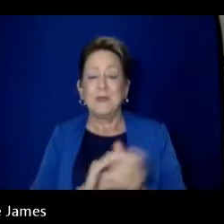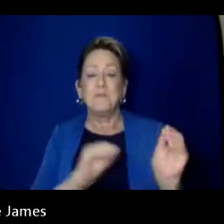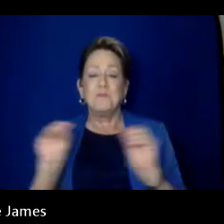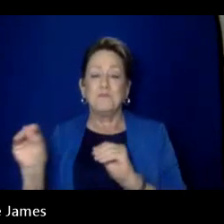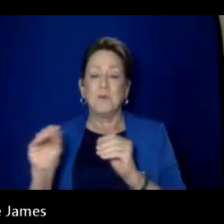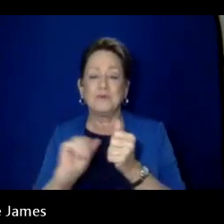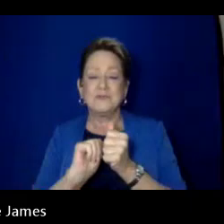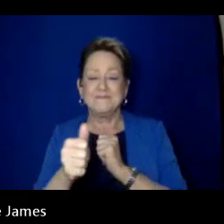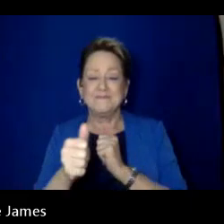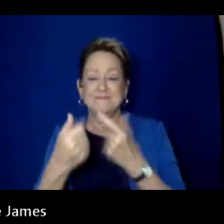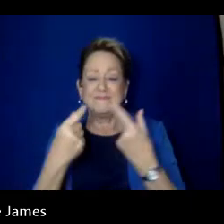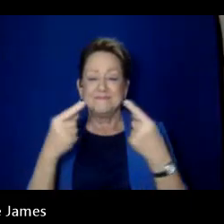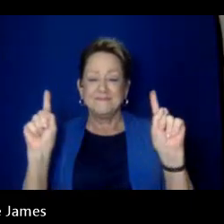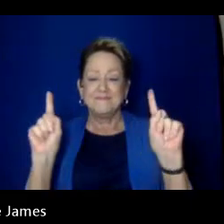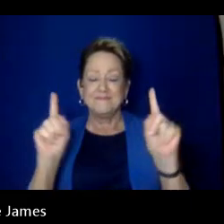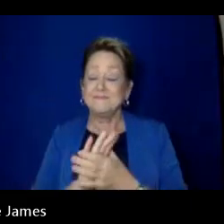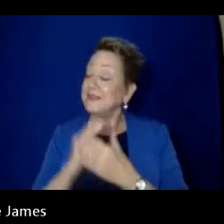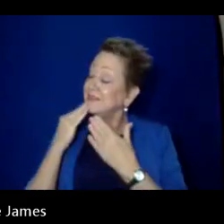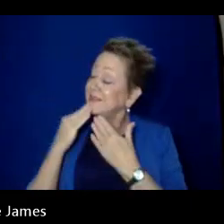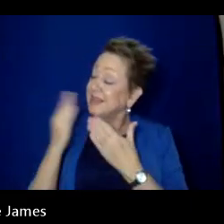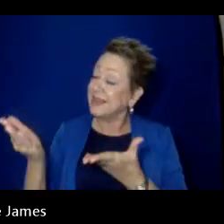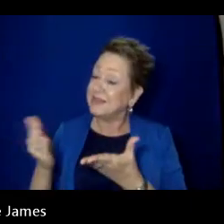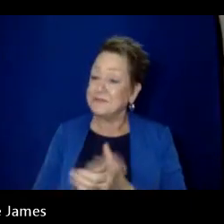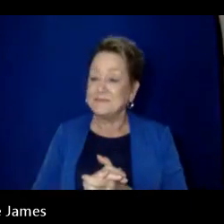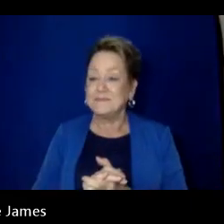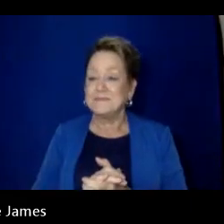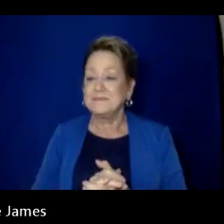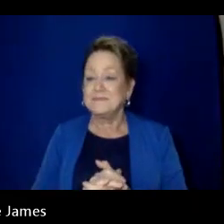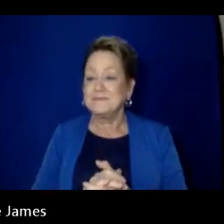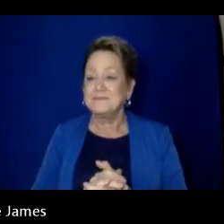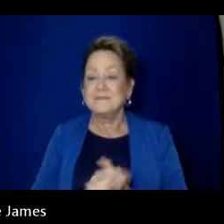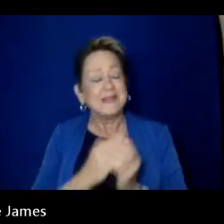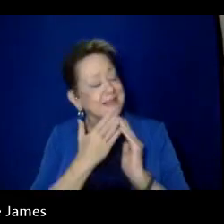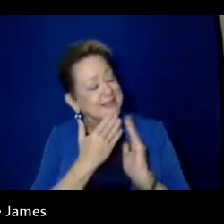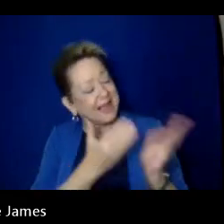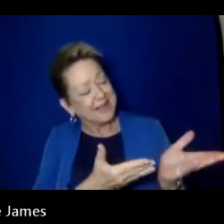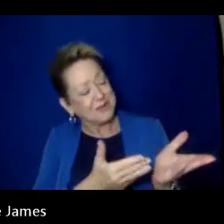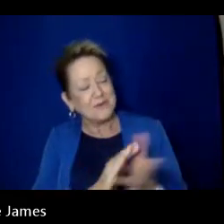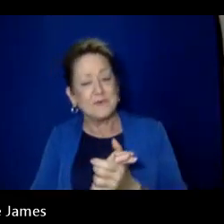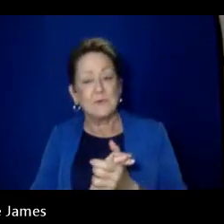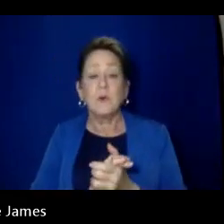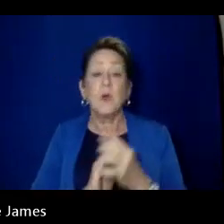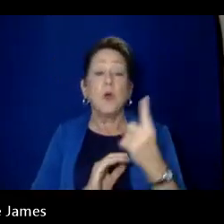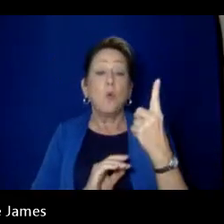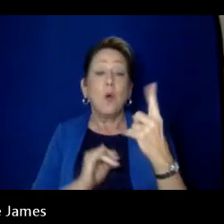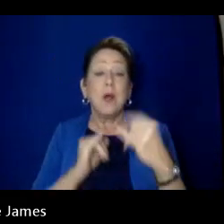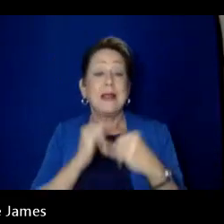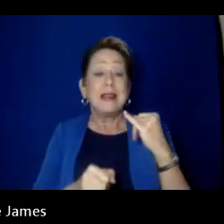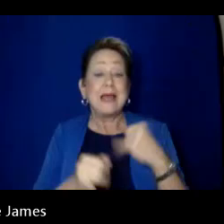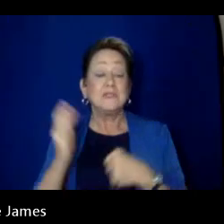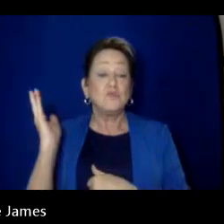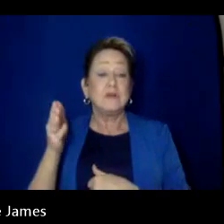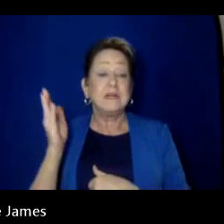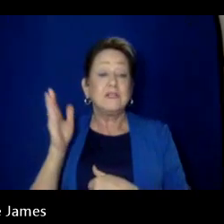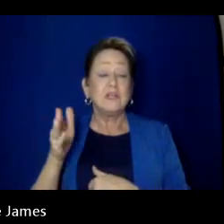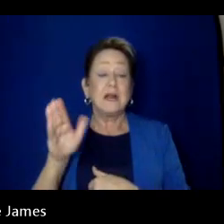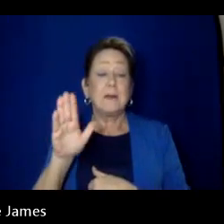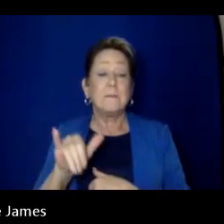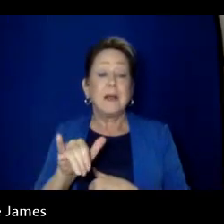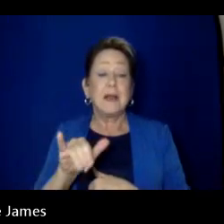Motion carries. Thank you. Thank you, Mr. Bilski. We have one last presentation